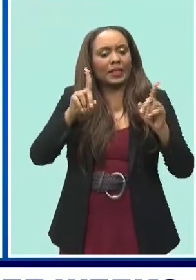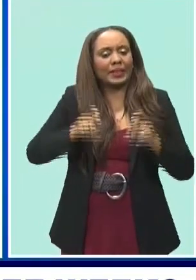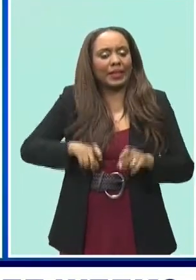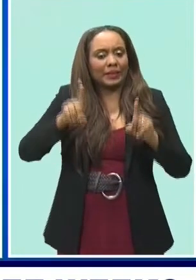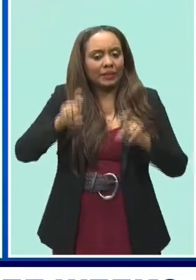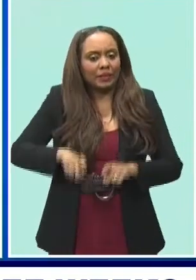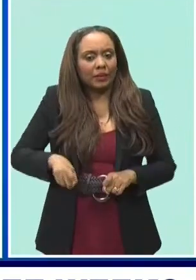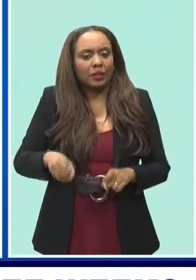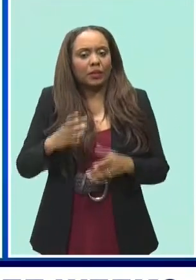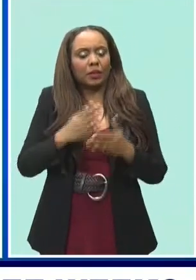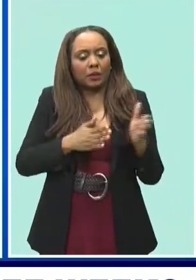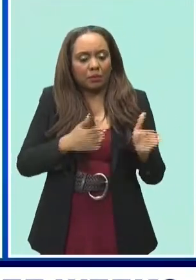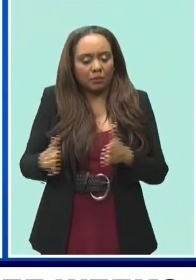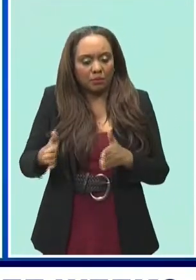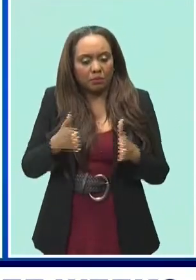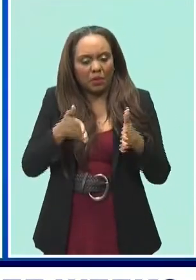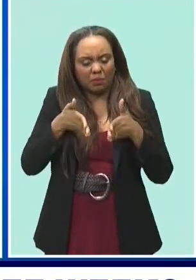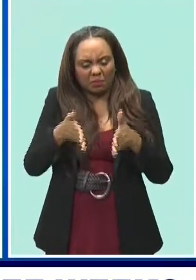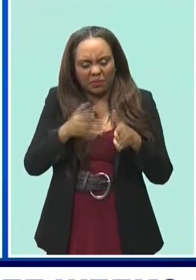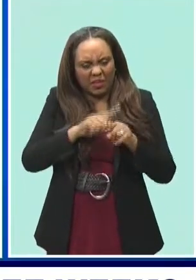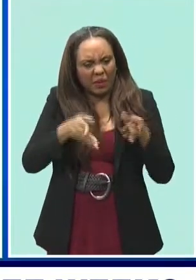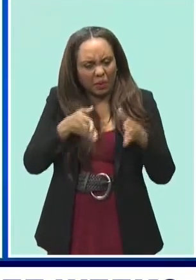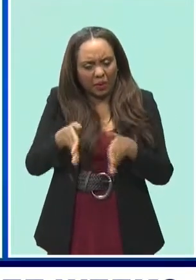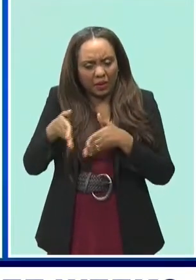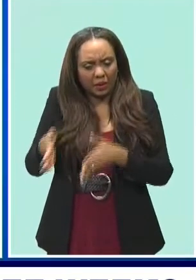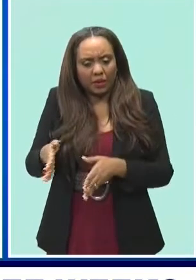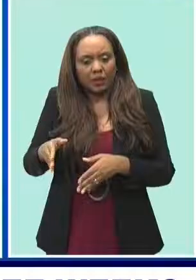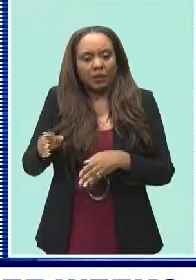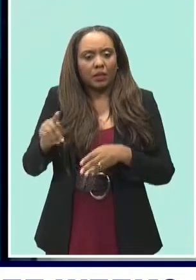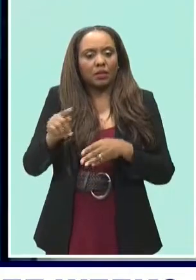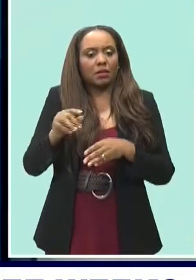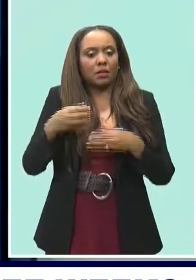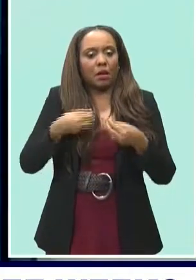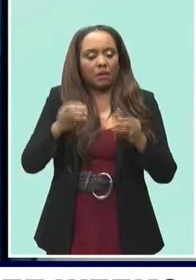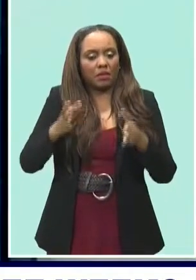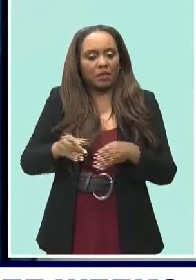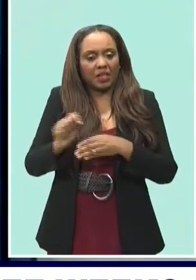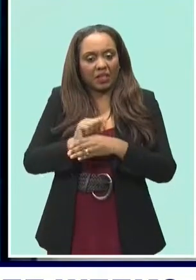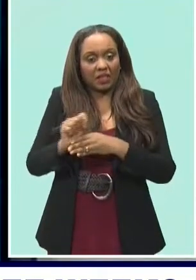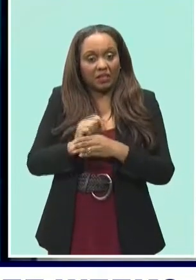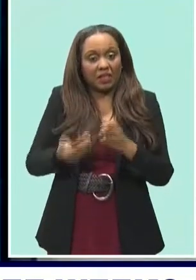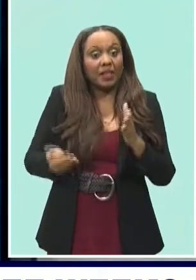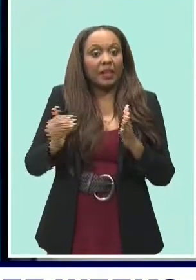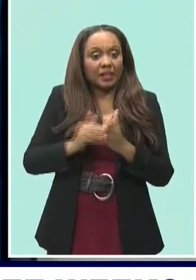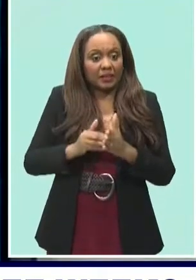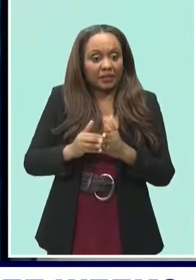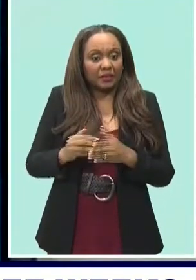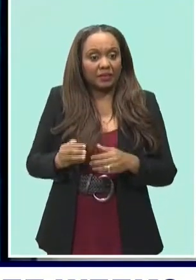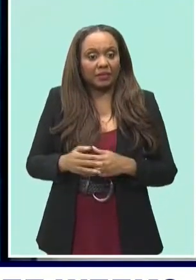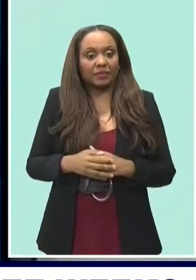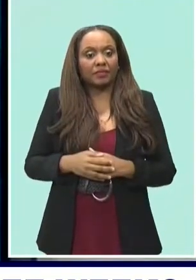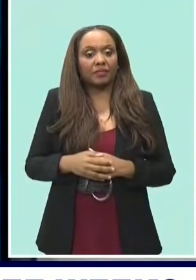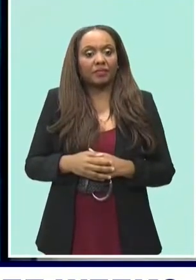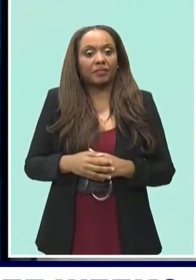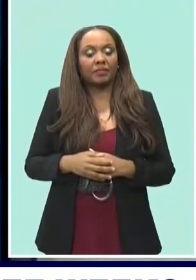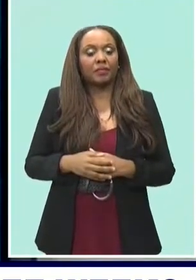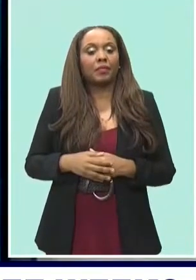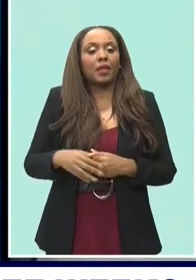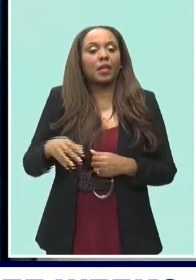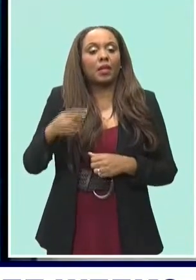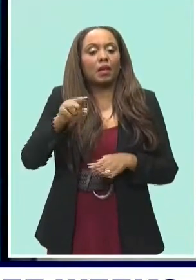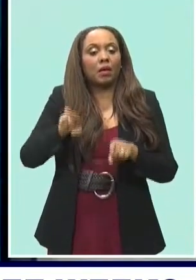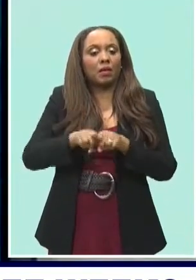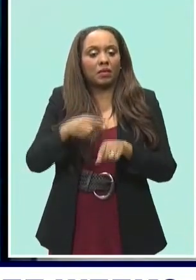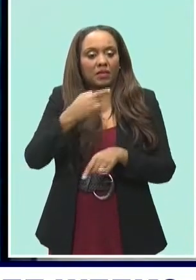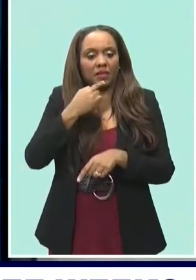customs officers have been retrained with respect to being able to do that. And as you just heard there, as it relates to Asakuda World, Mr.